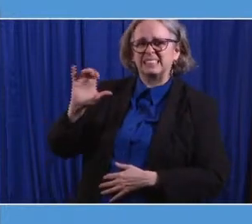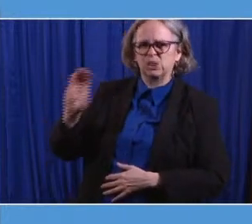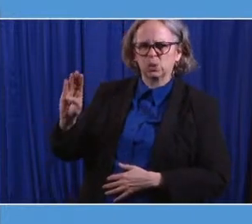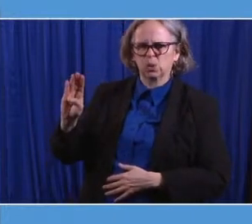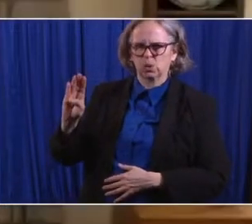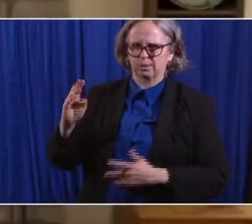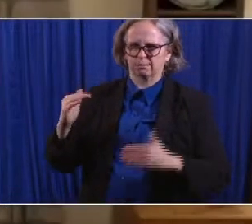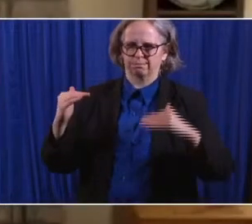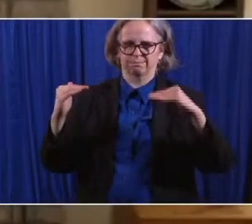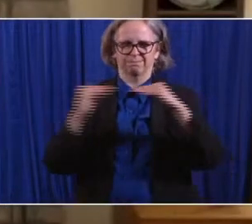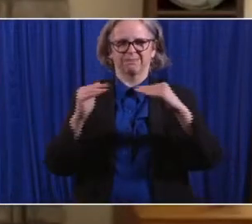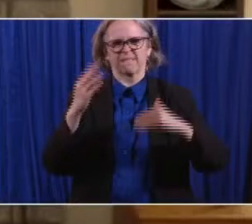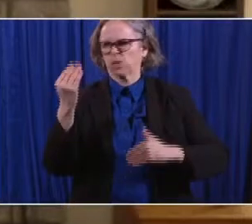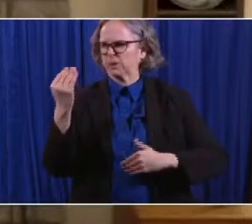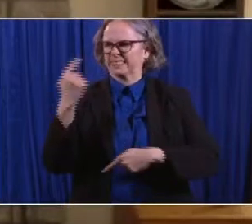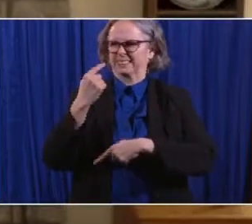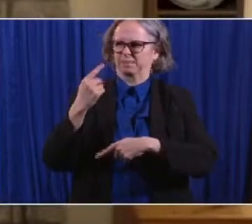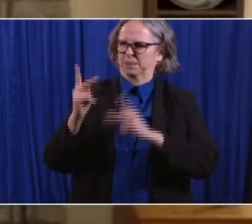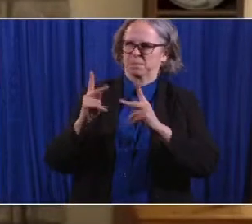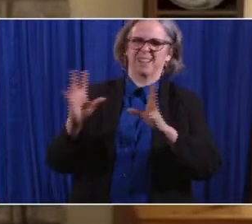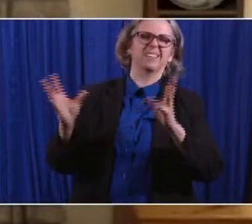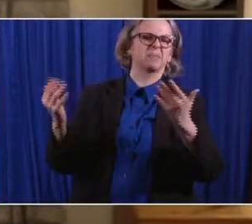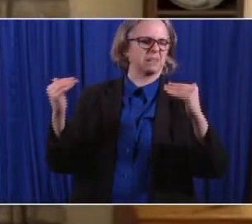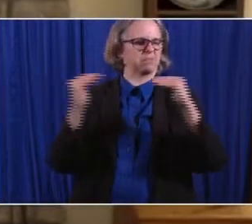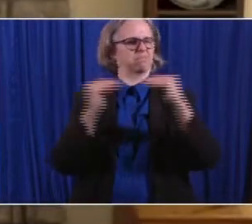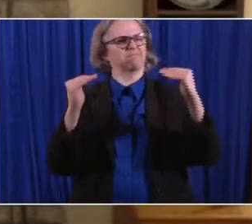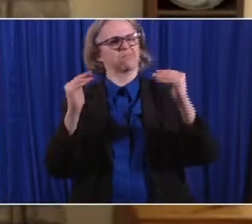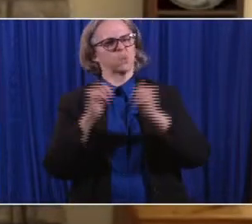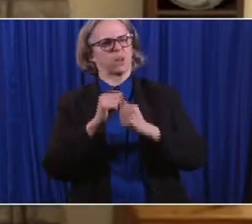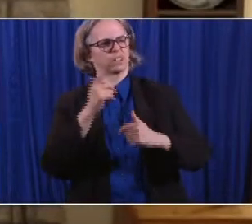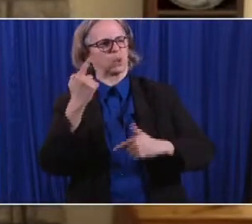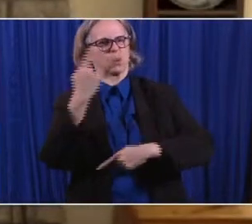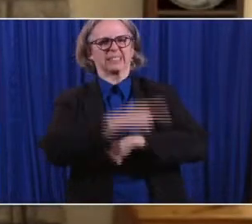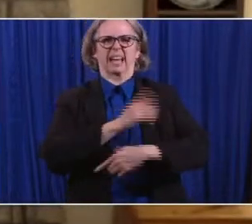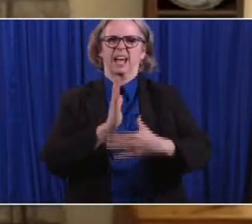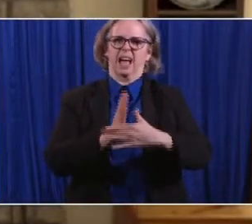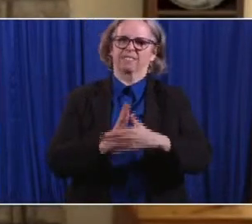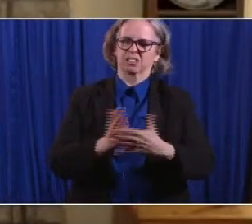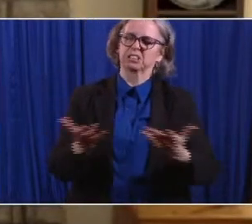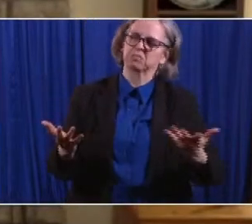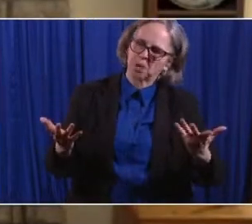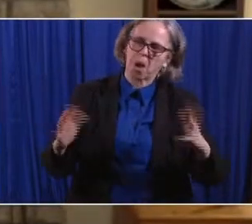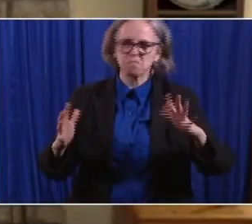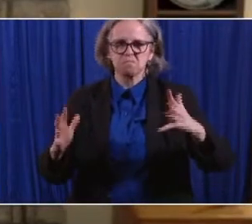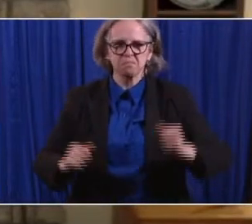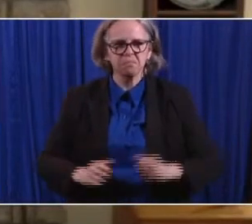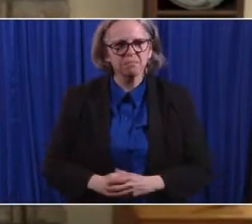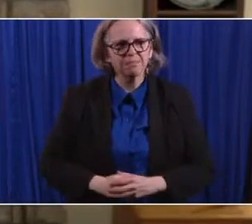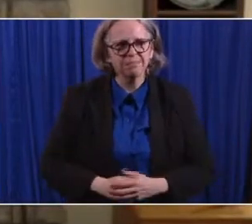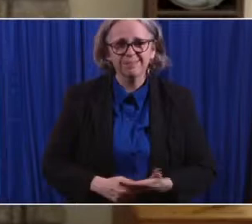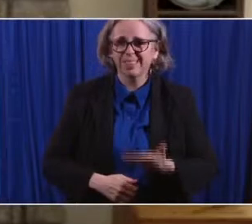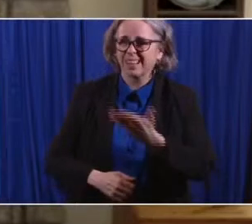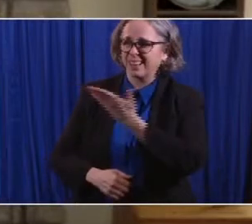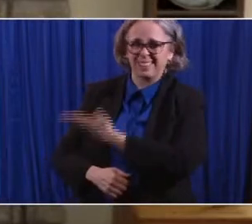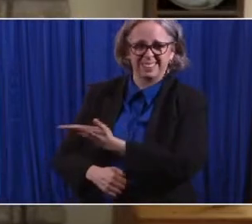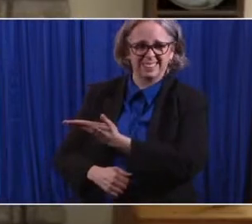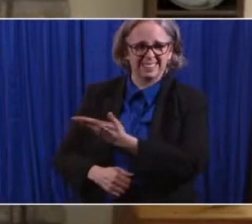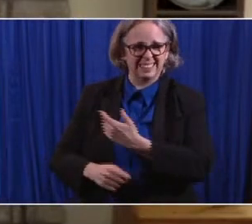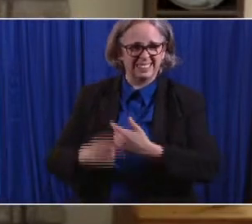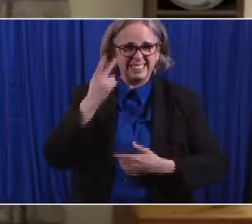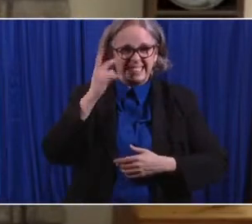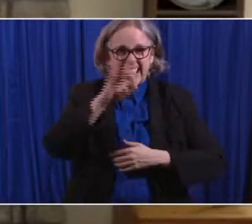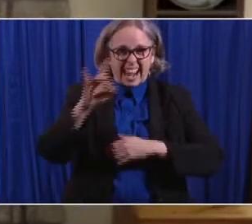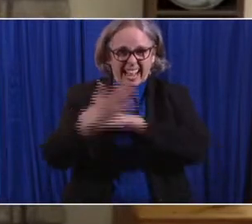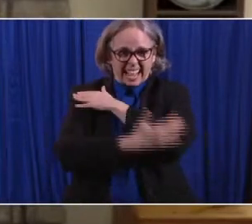21-day average is. Eric, let's look at the next slide, please. This is all 88 counties ranked by